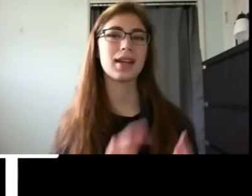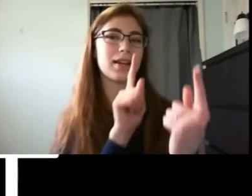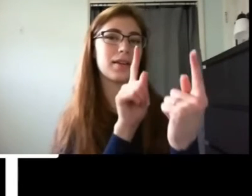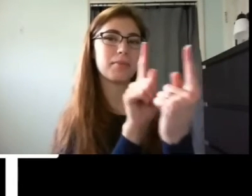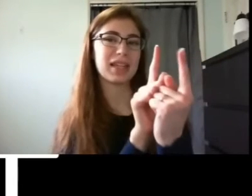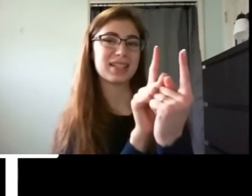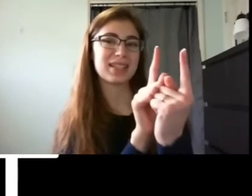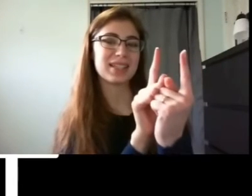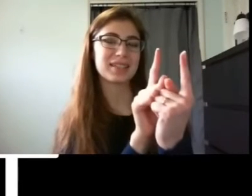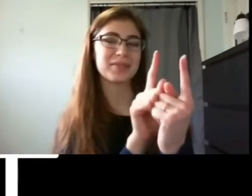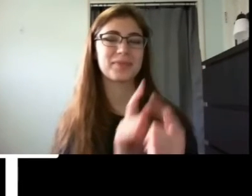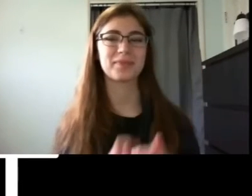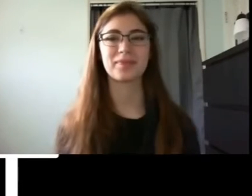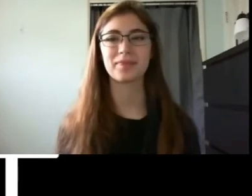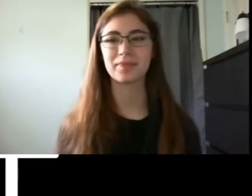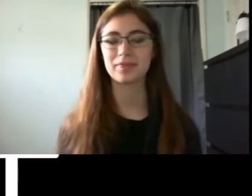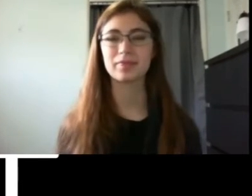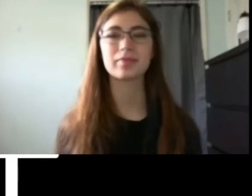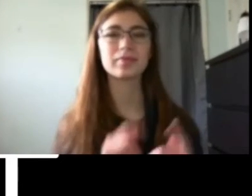Meet.